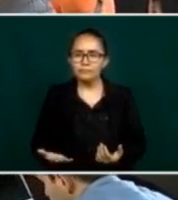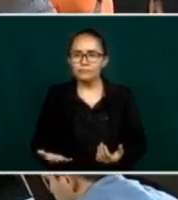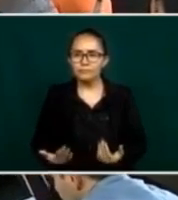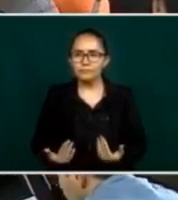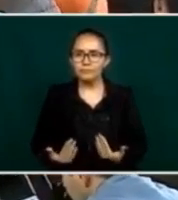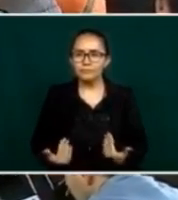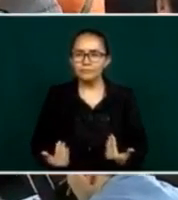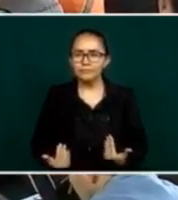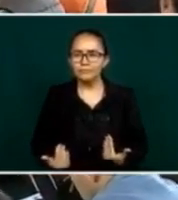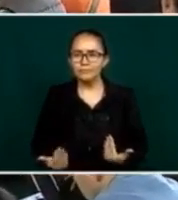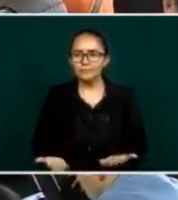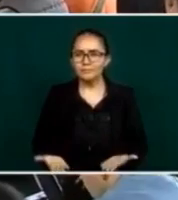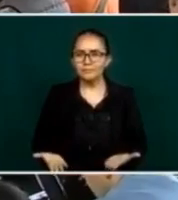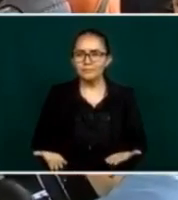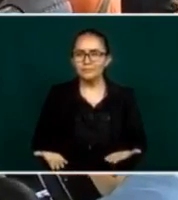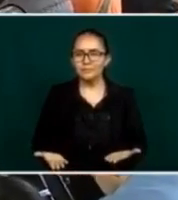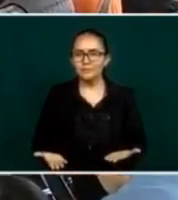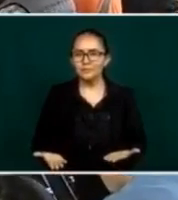You have said